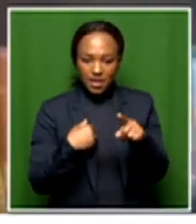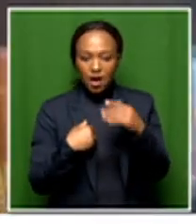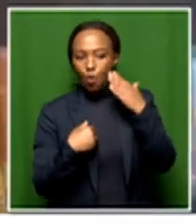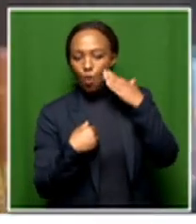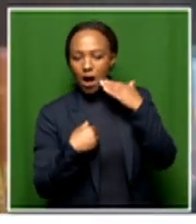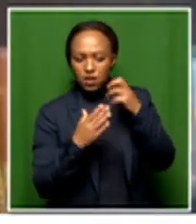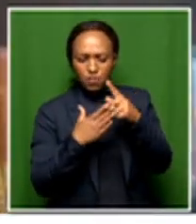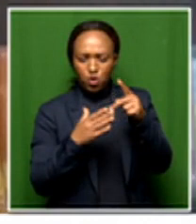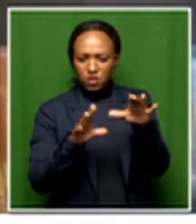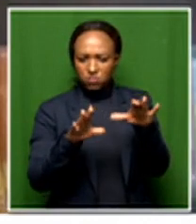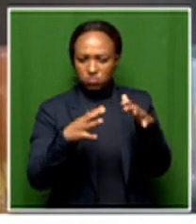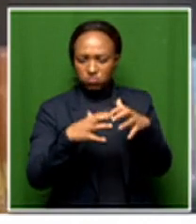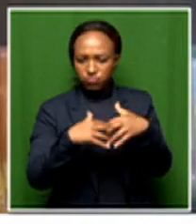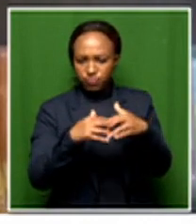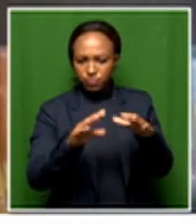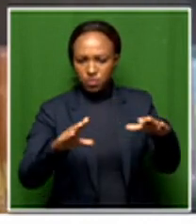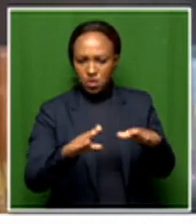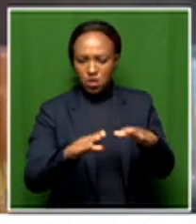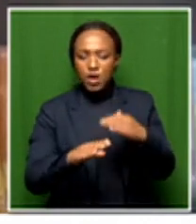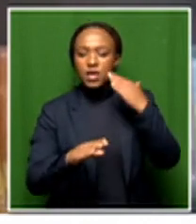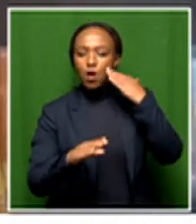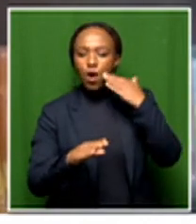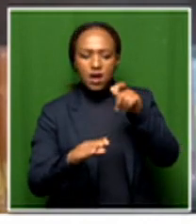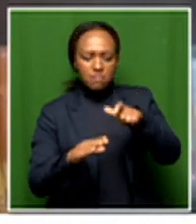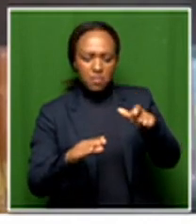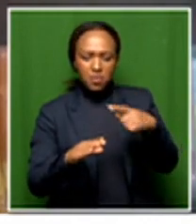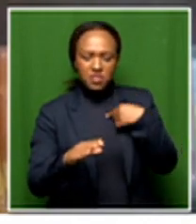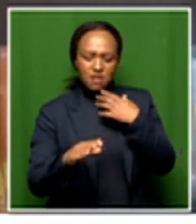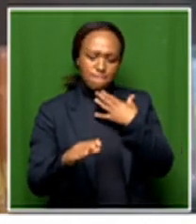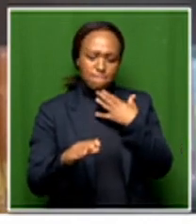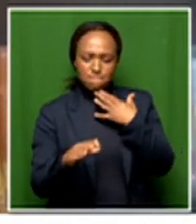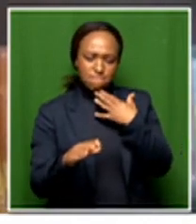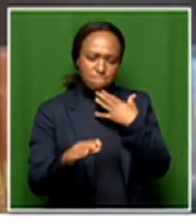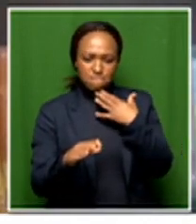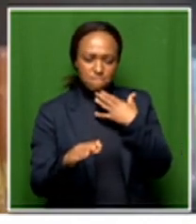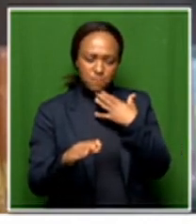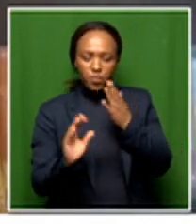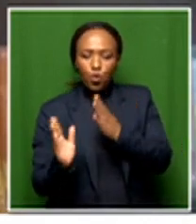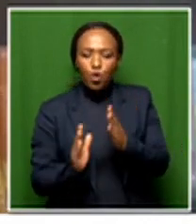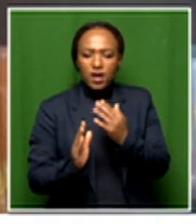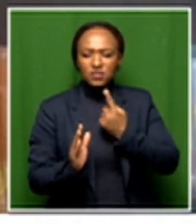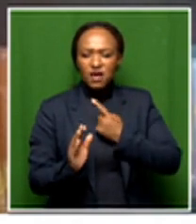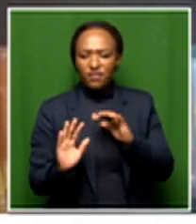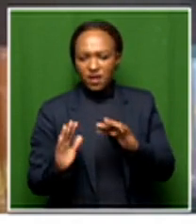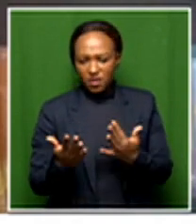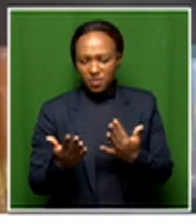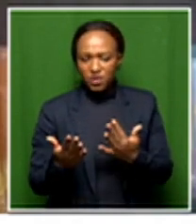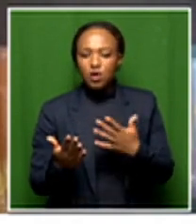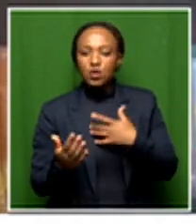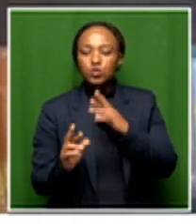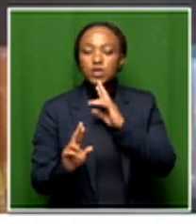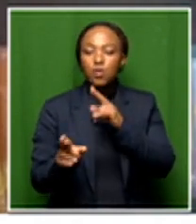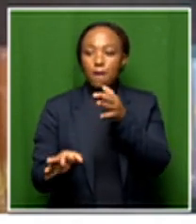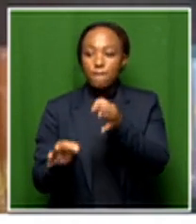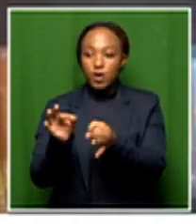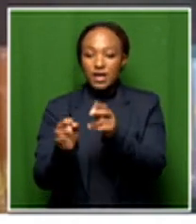white project. So the white people asked themselves, how do we organize ourselves to respond to the